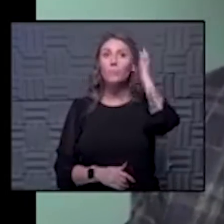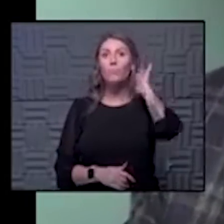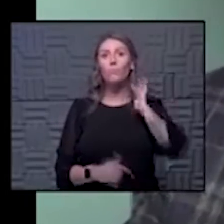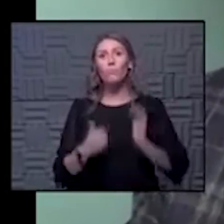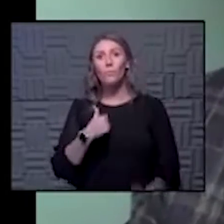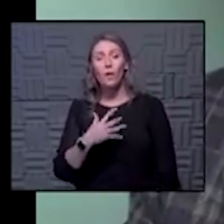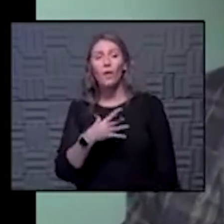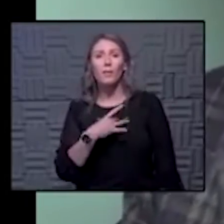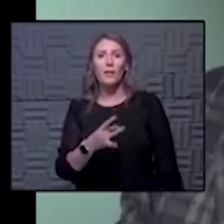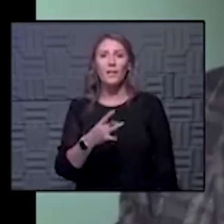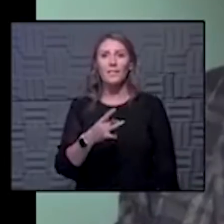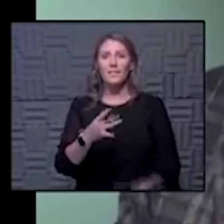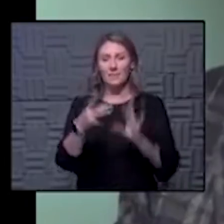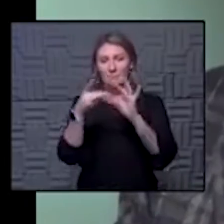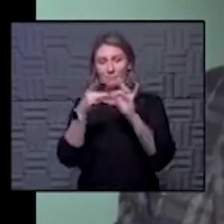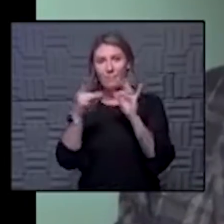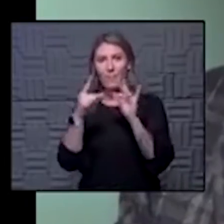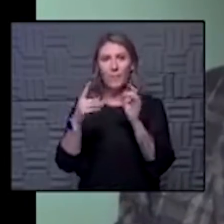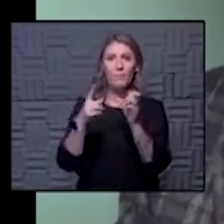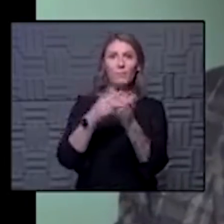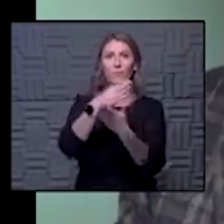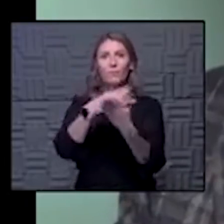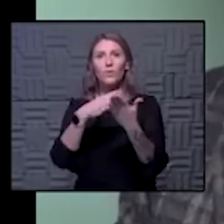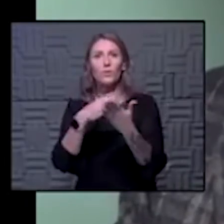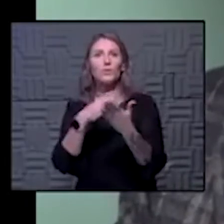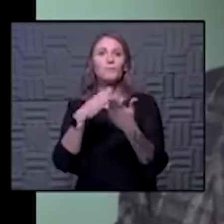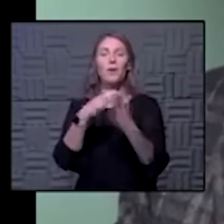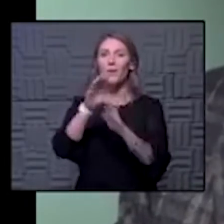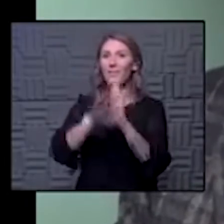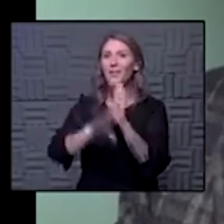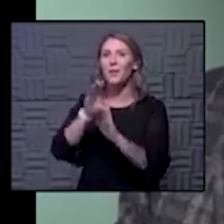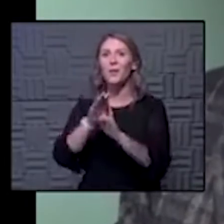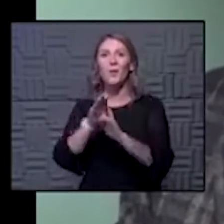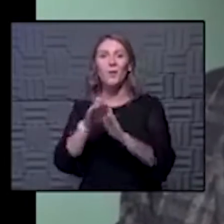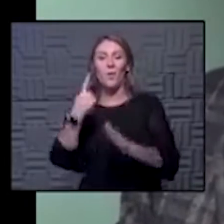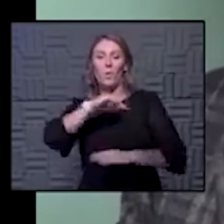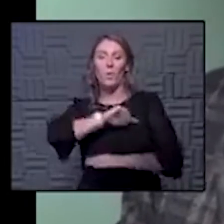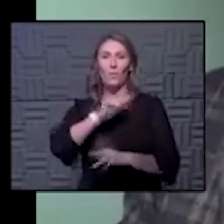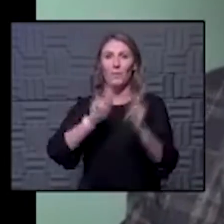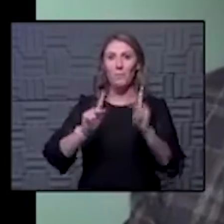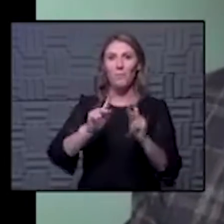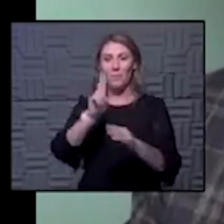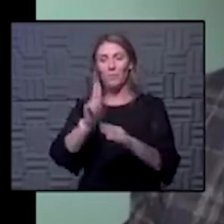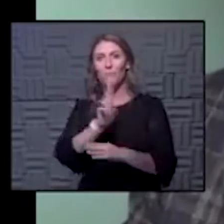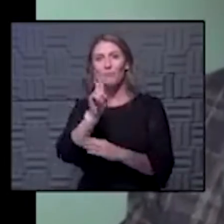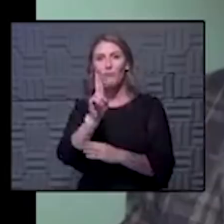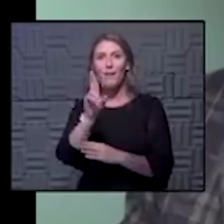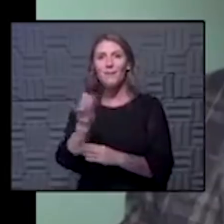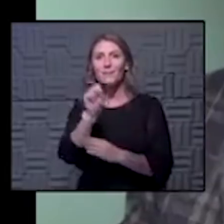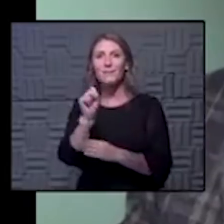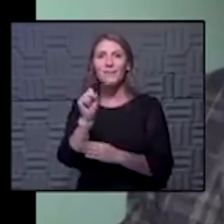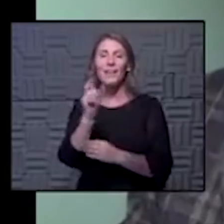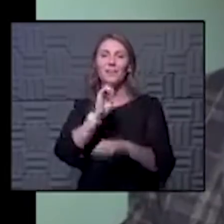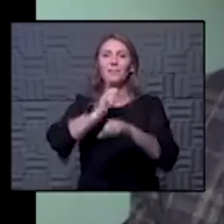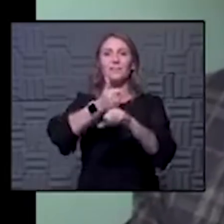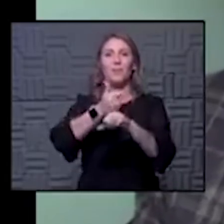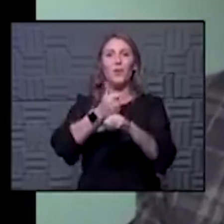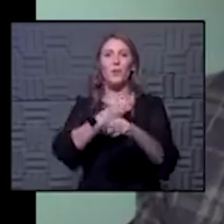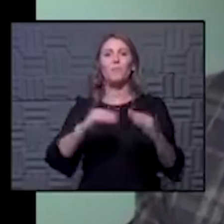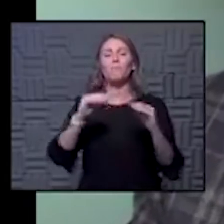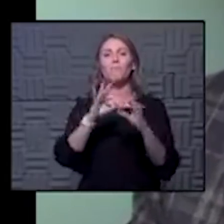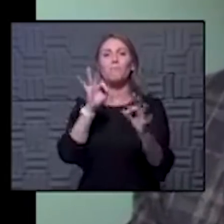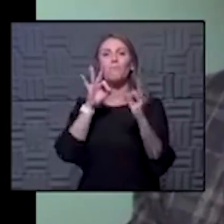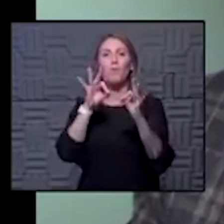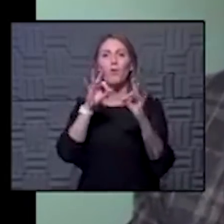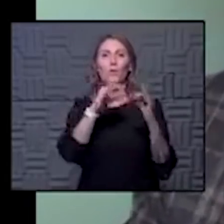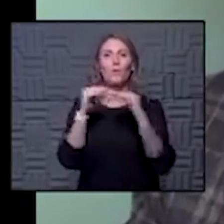like to recite that first part of the preamble of the Constitution. We, the people of the United States, in order to form a more perfect union, establish justice, provide for the common